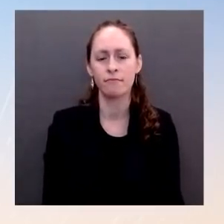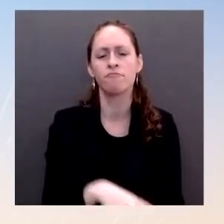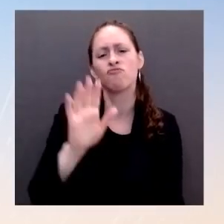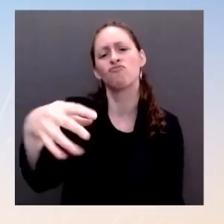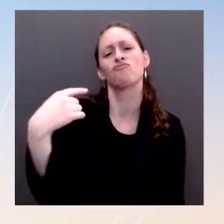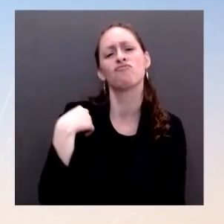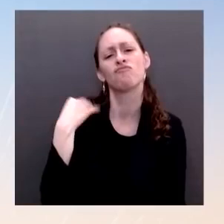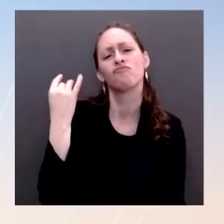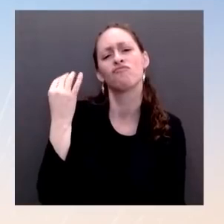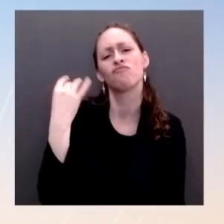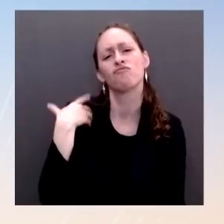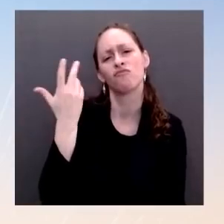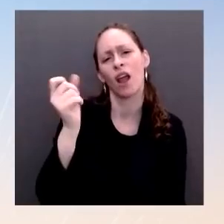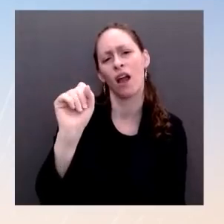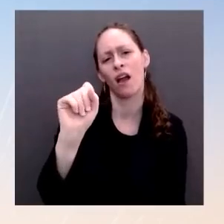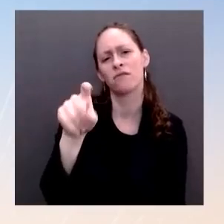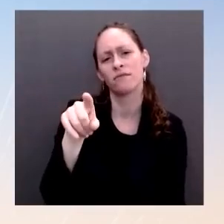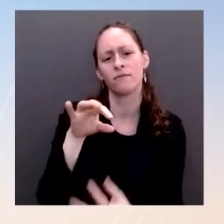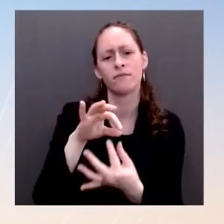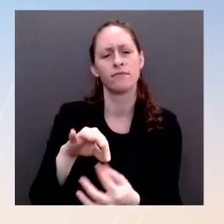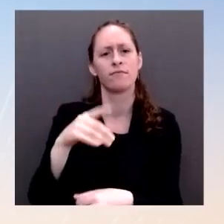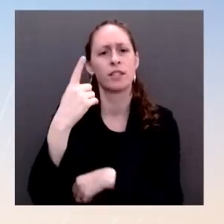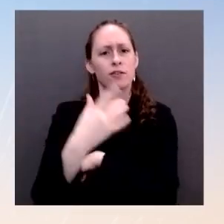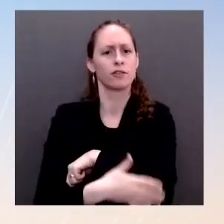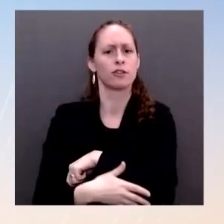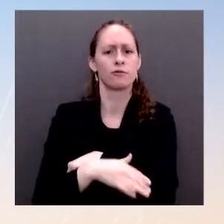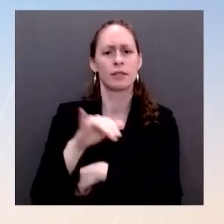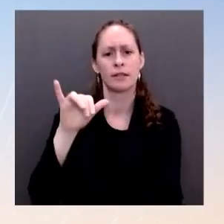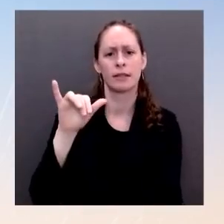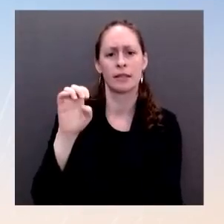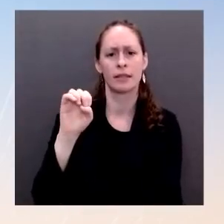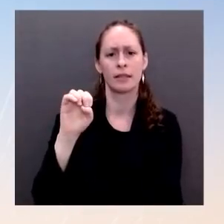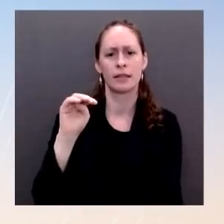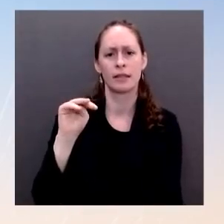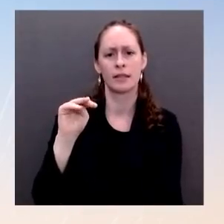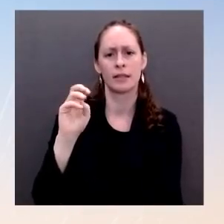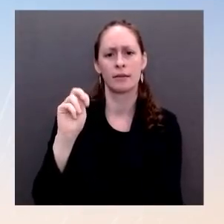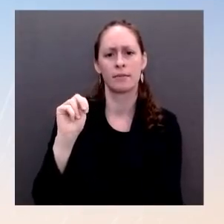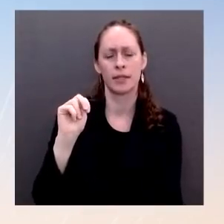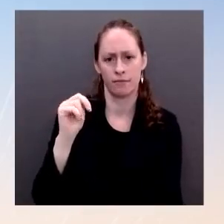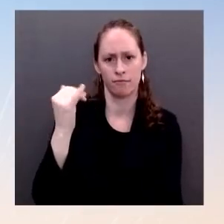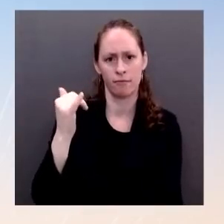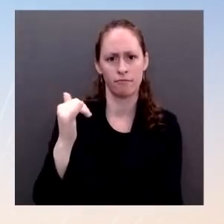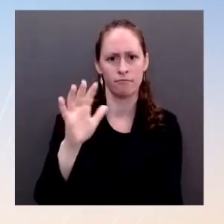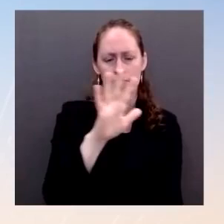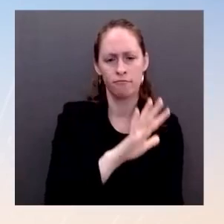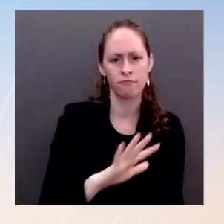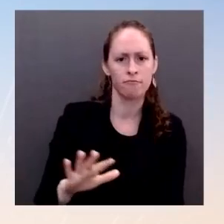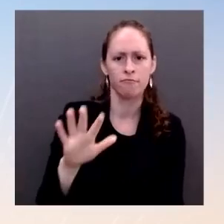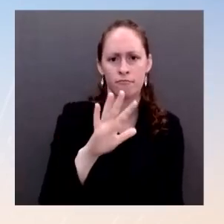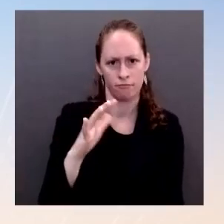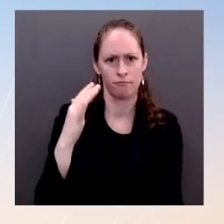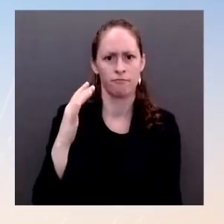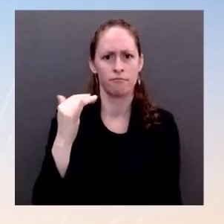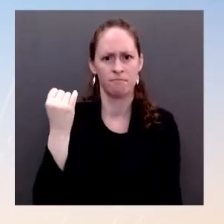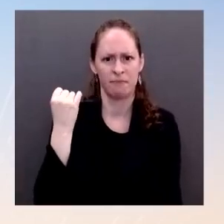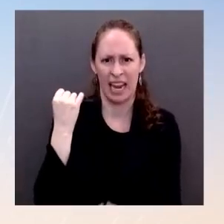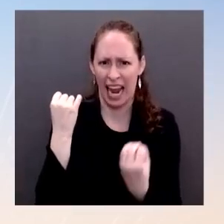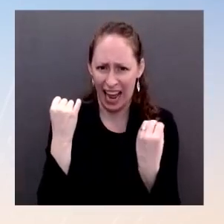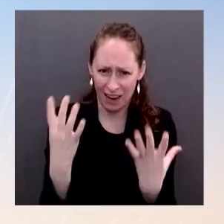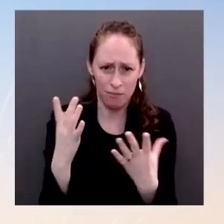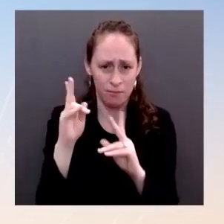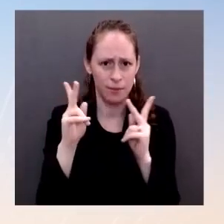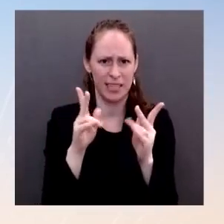70 people are dead after the Saudi-led coalition strike. National